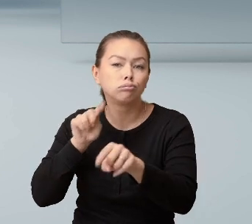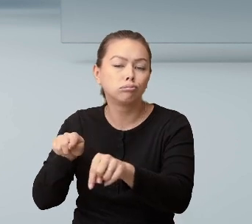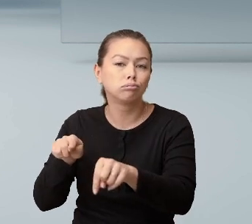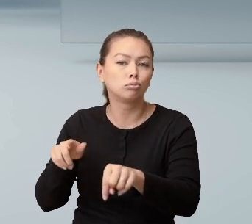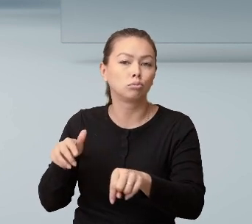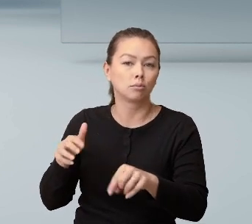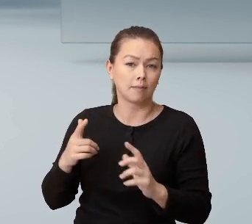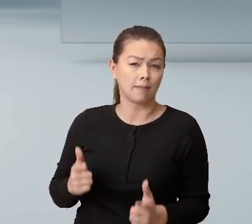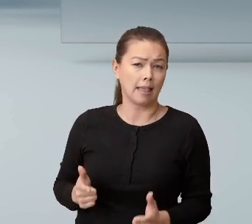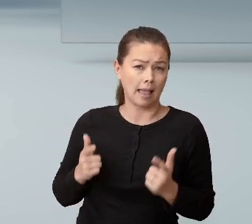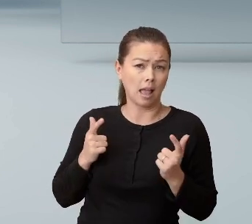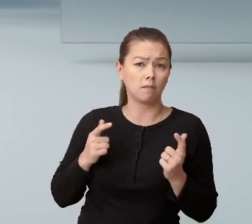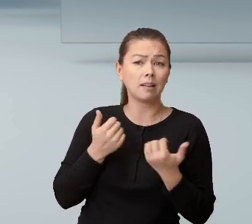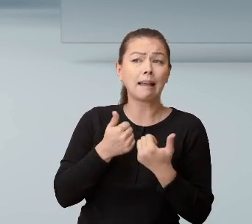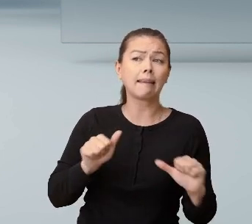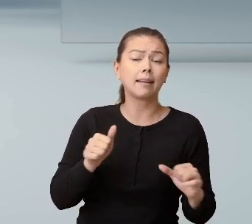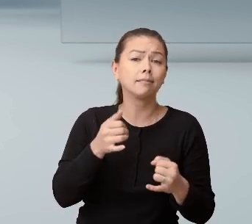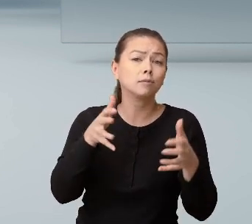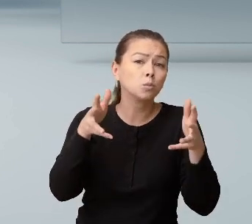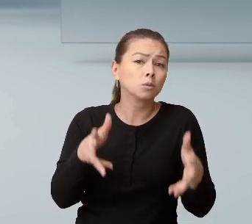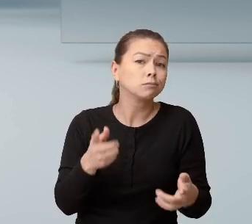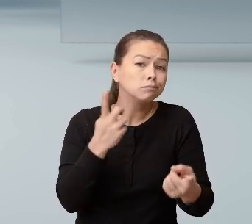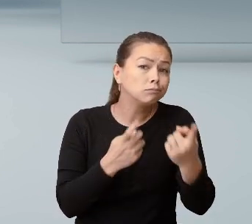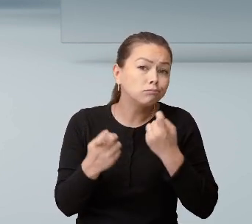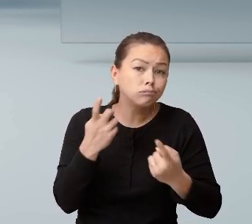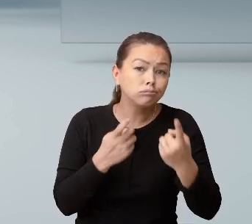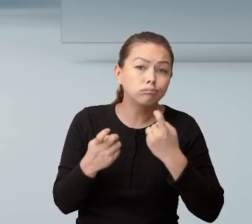Q&A sessions where we'll be able to answer any of the